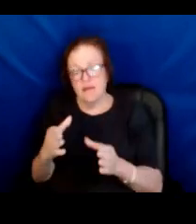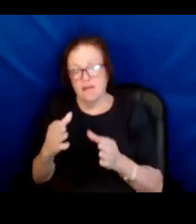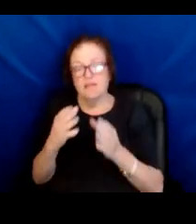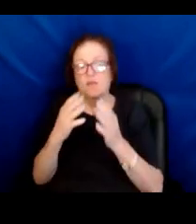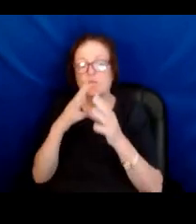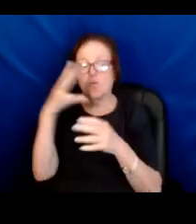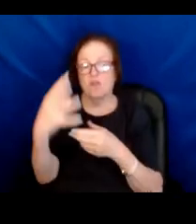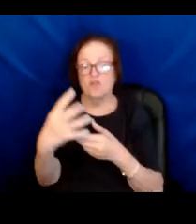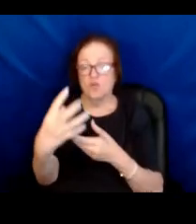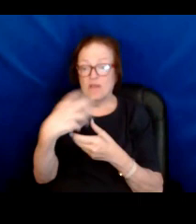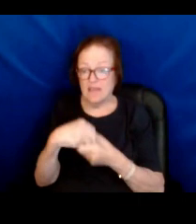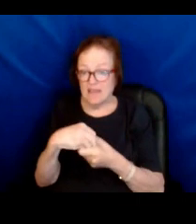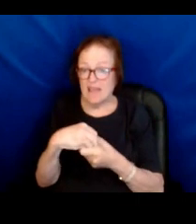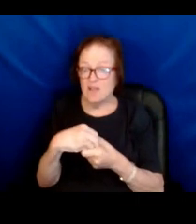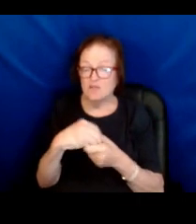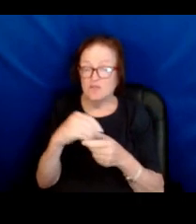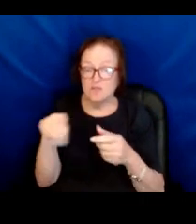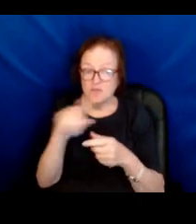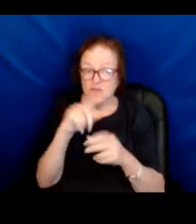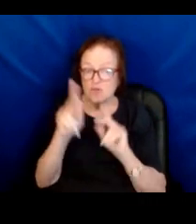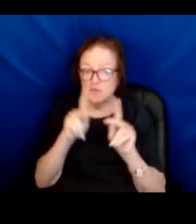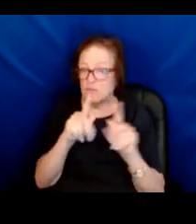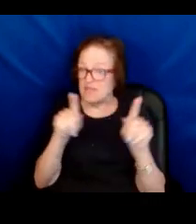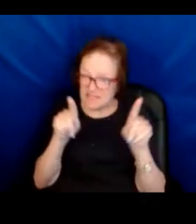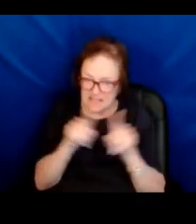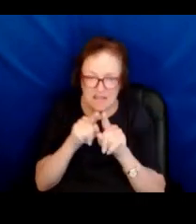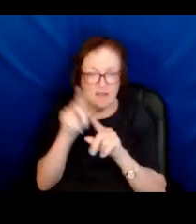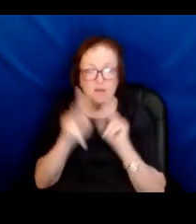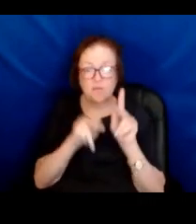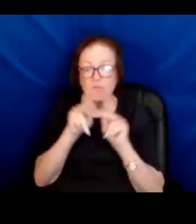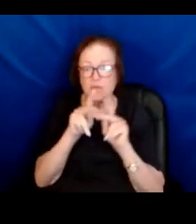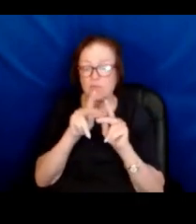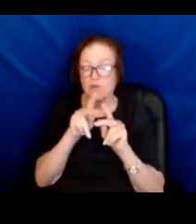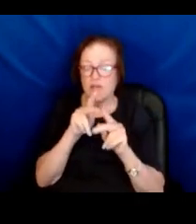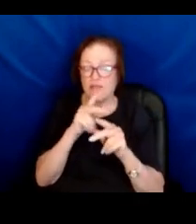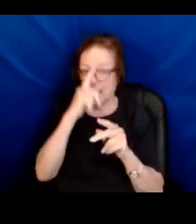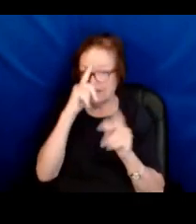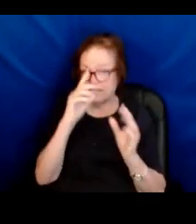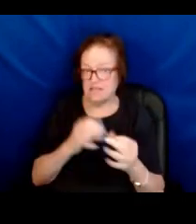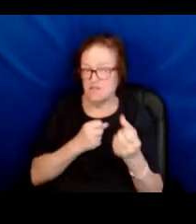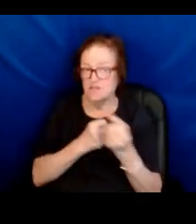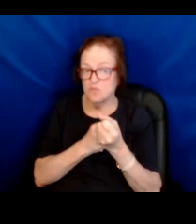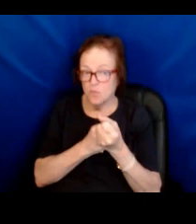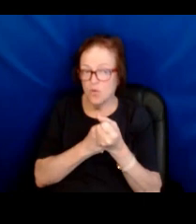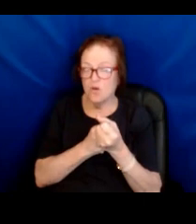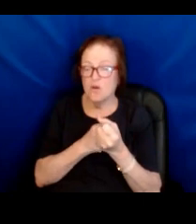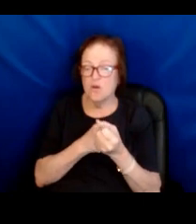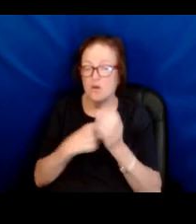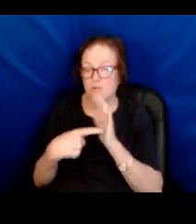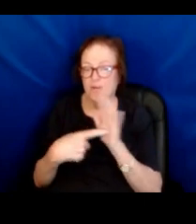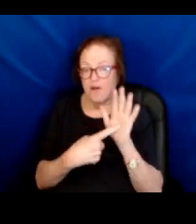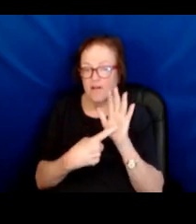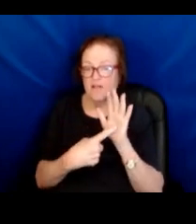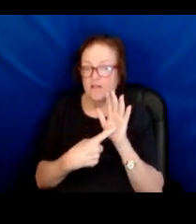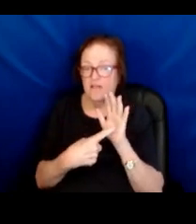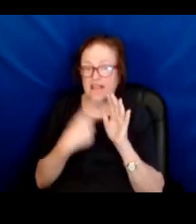engage, is help folks, those same folks, engage with the decision support model. I think, I